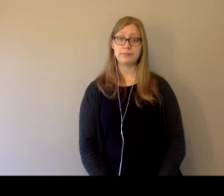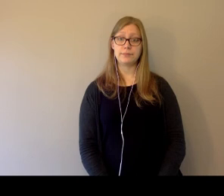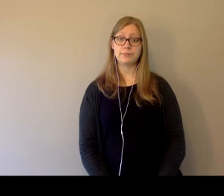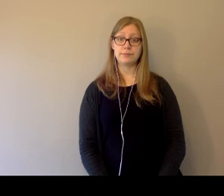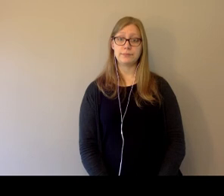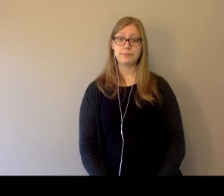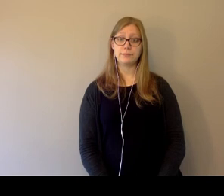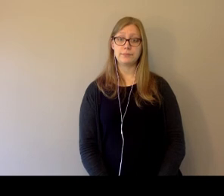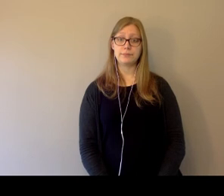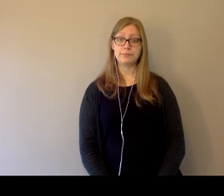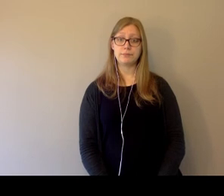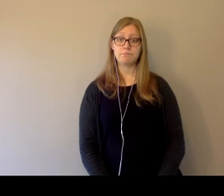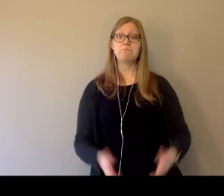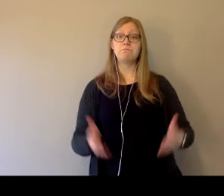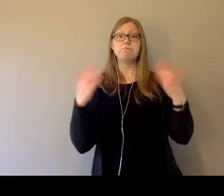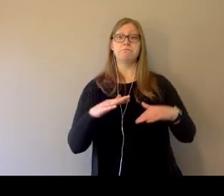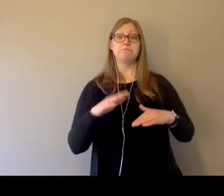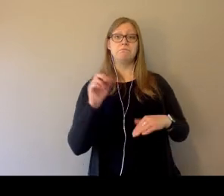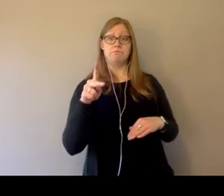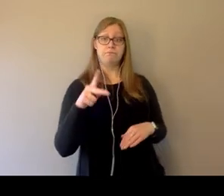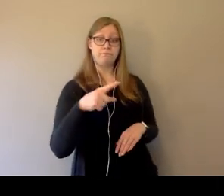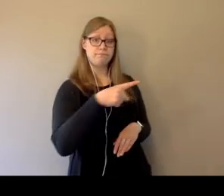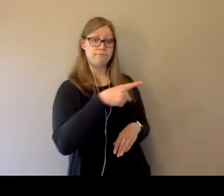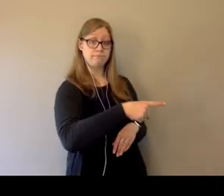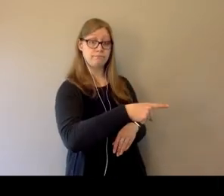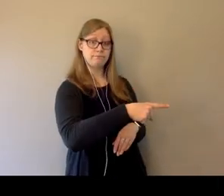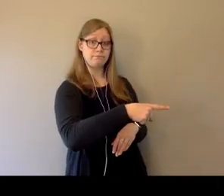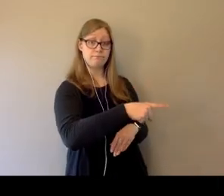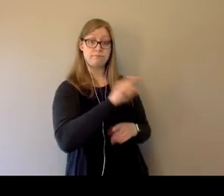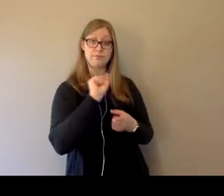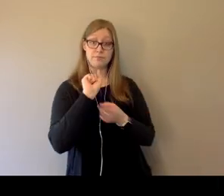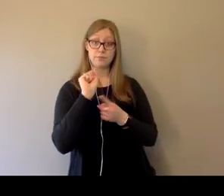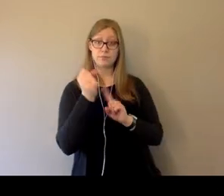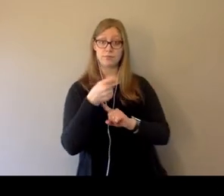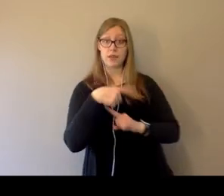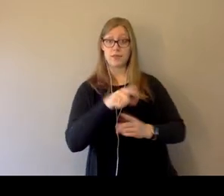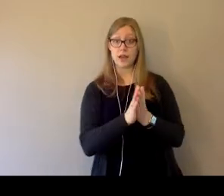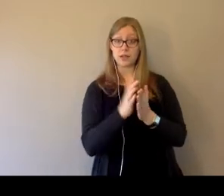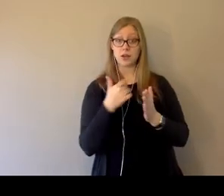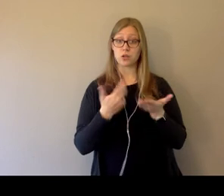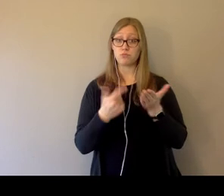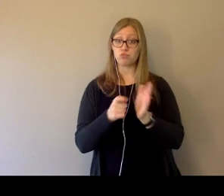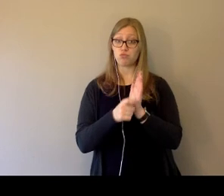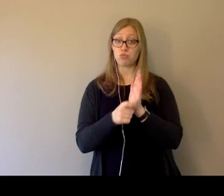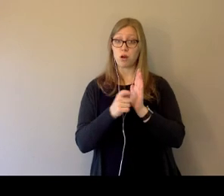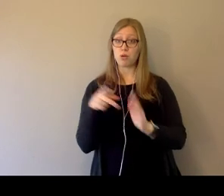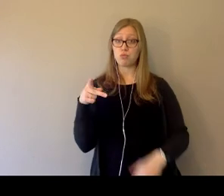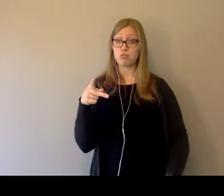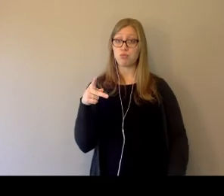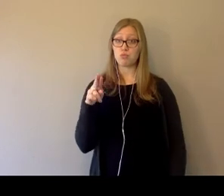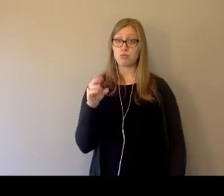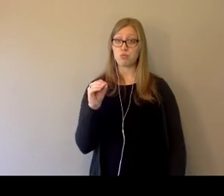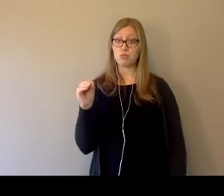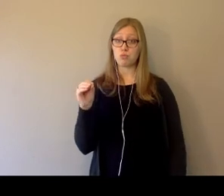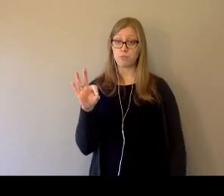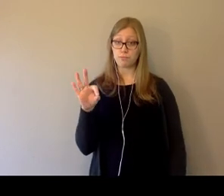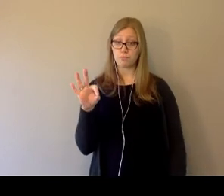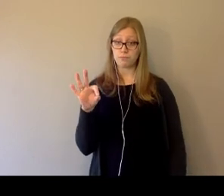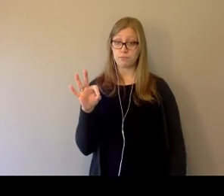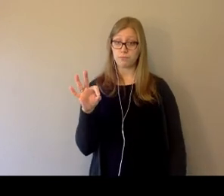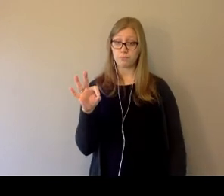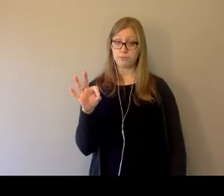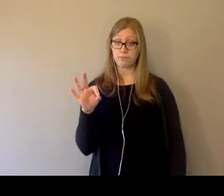Okay, so here we have a situation where they're asking us to write a proof. So the only difference between verifying and writing a proof